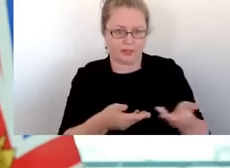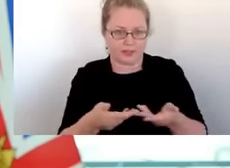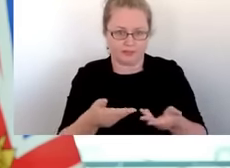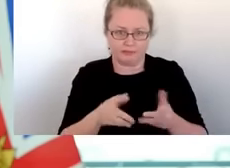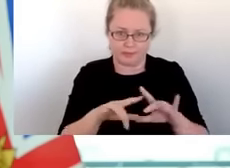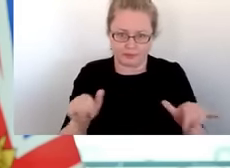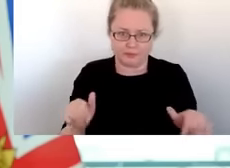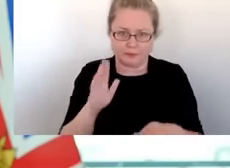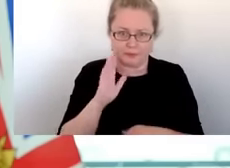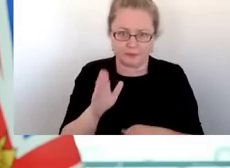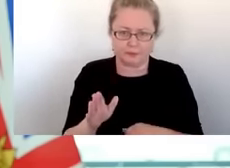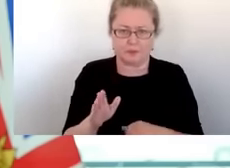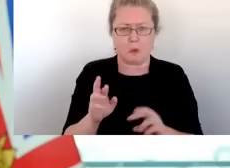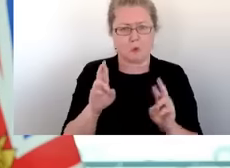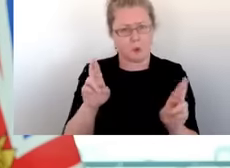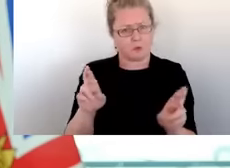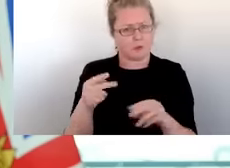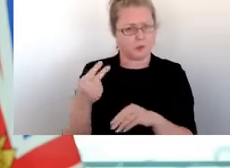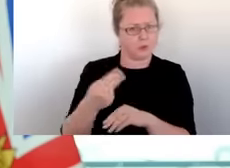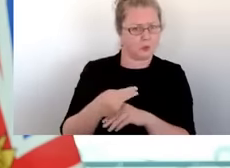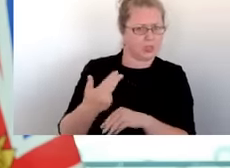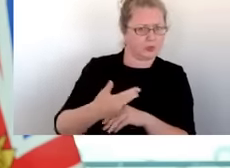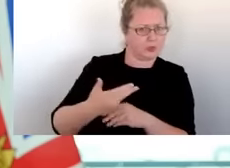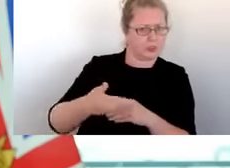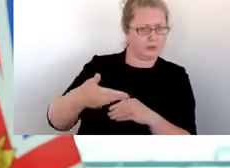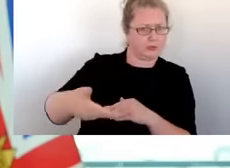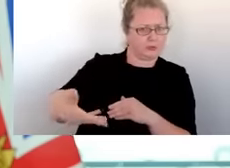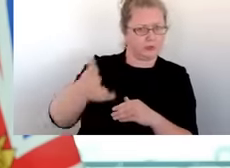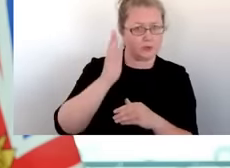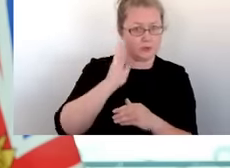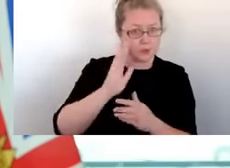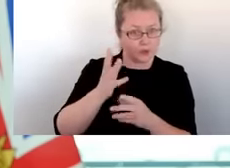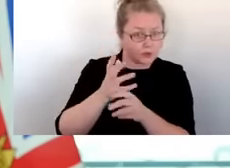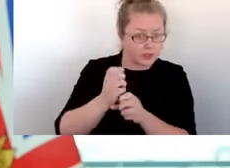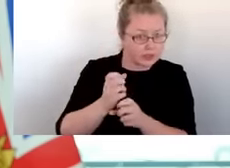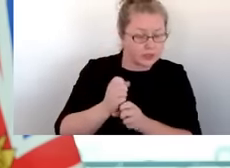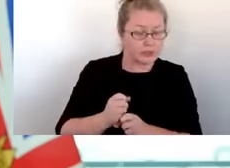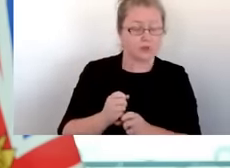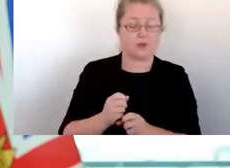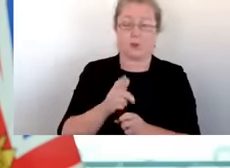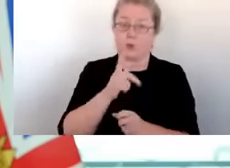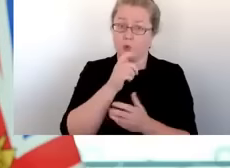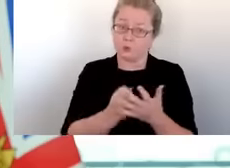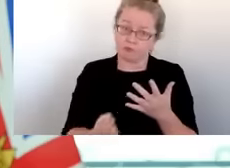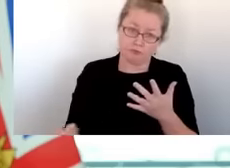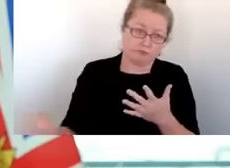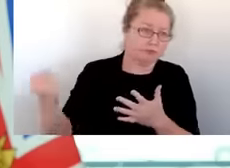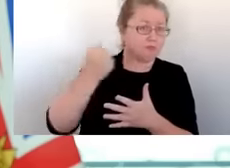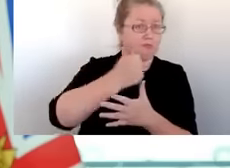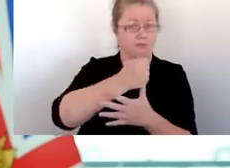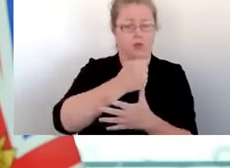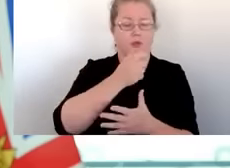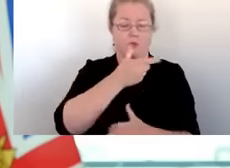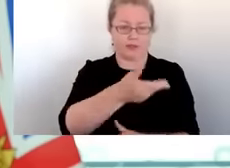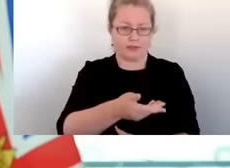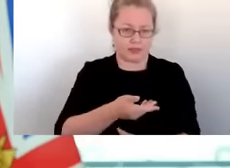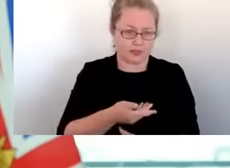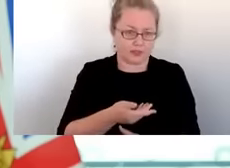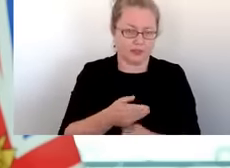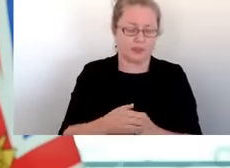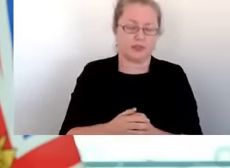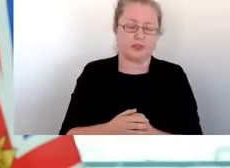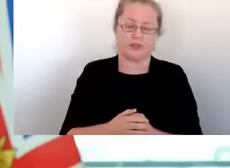in pharmacies in the next few days, hopefully, we will start issuing the highest priority invites